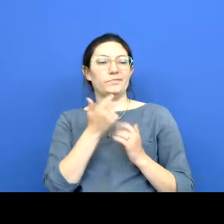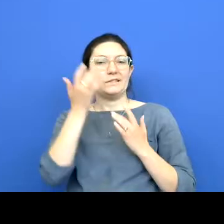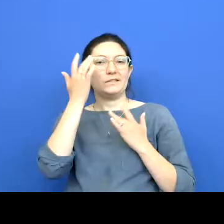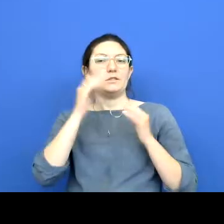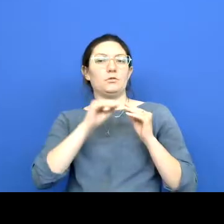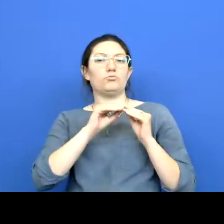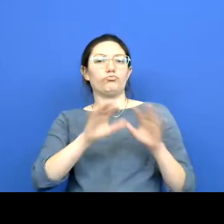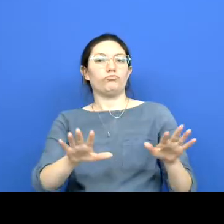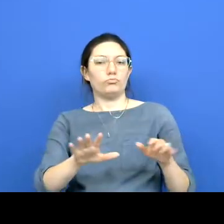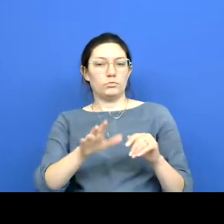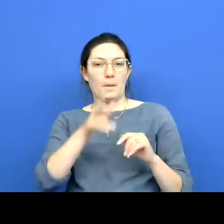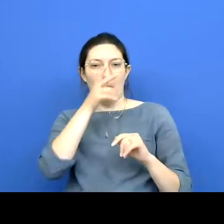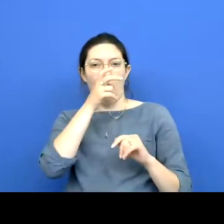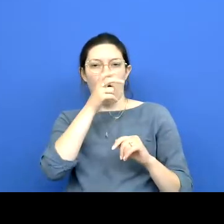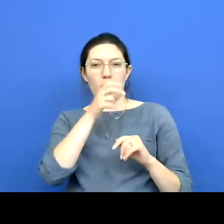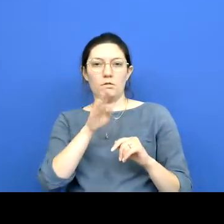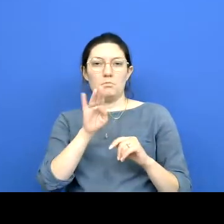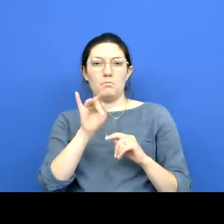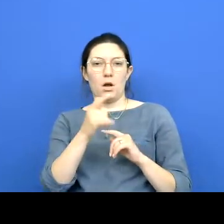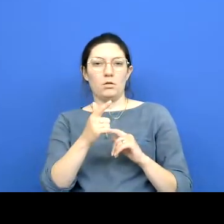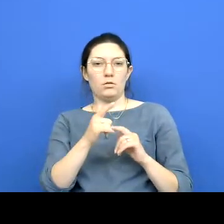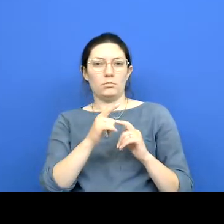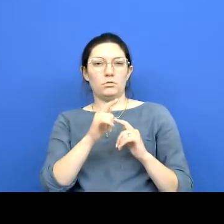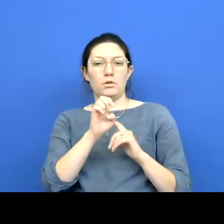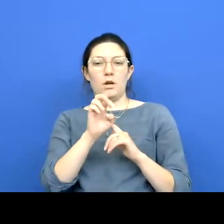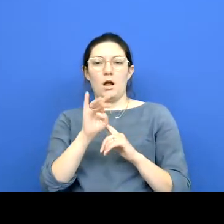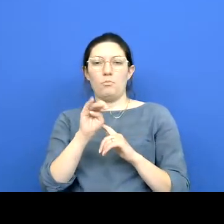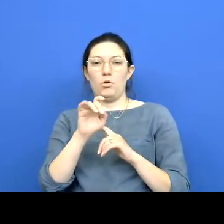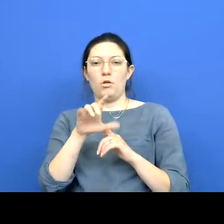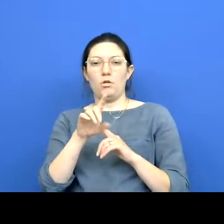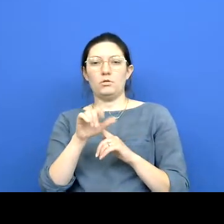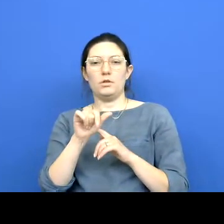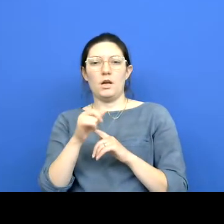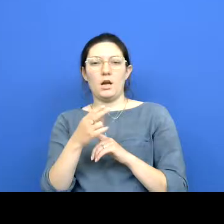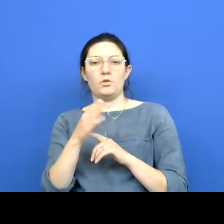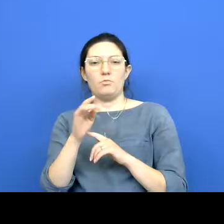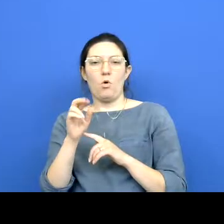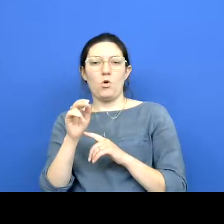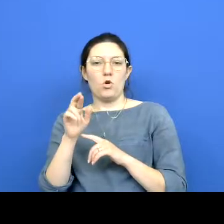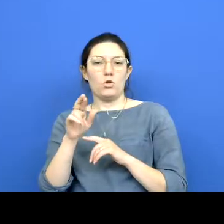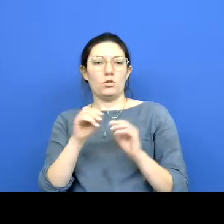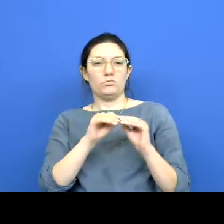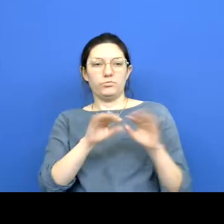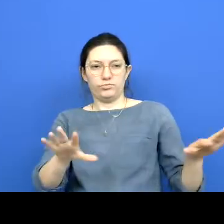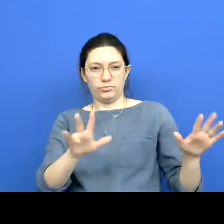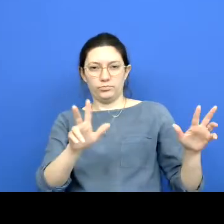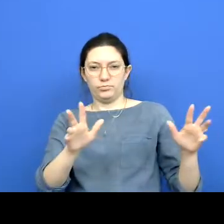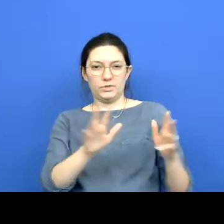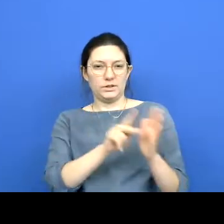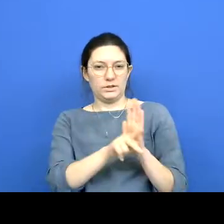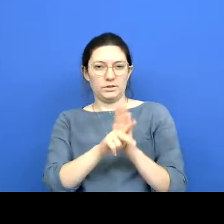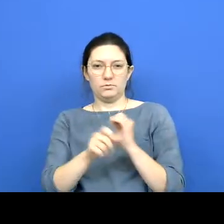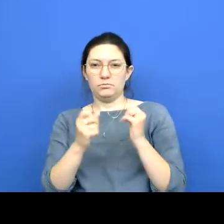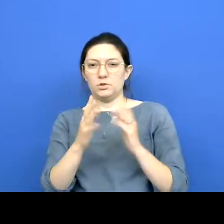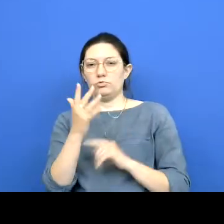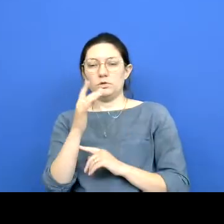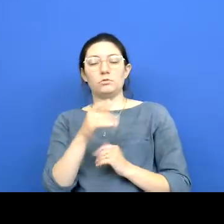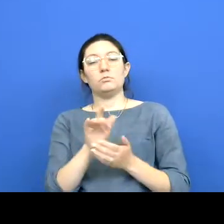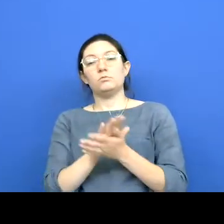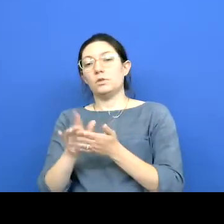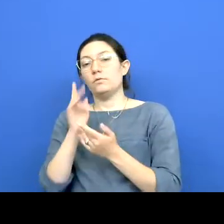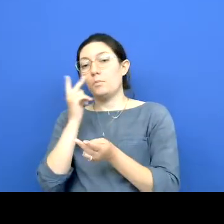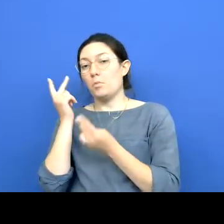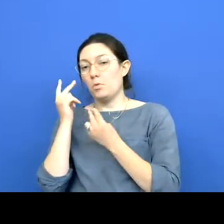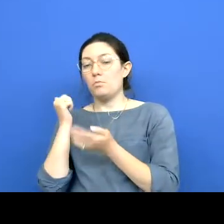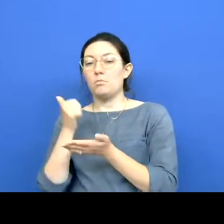emerald ash borer. So repopulating our parks with trees is a great way to both do a memorial as well as help the